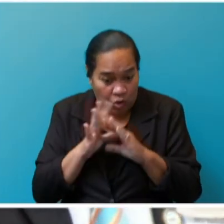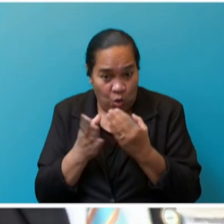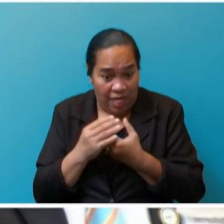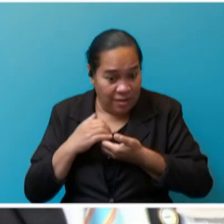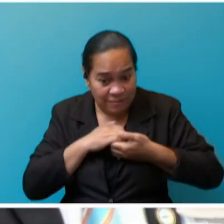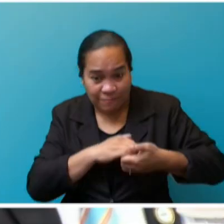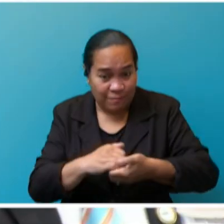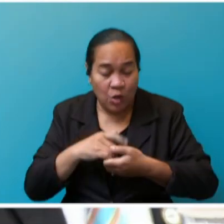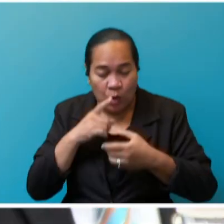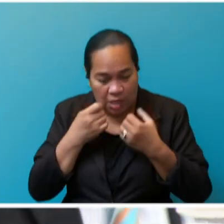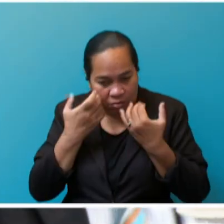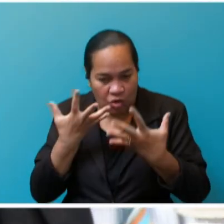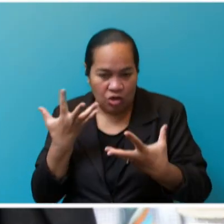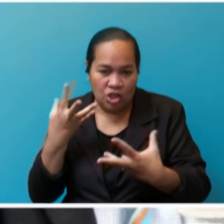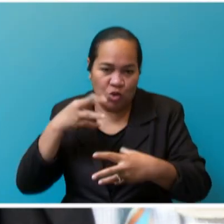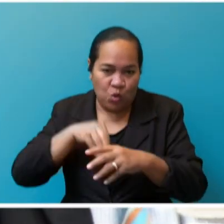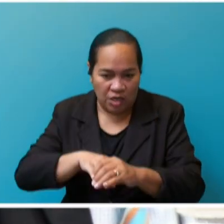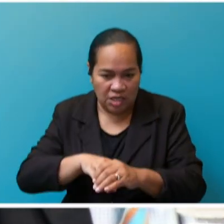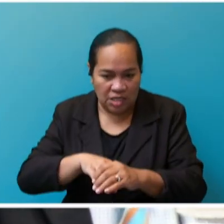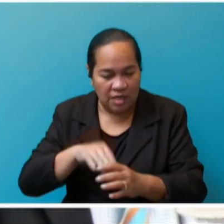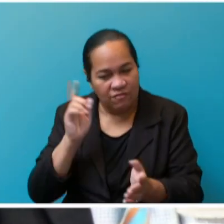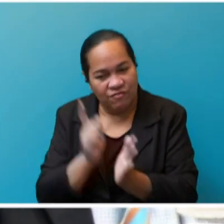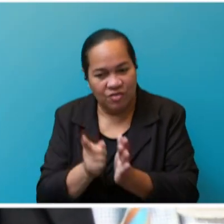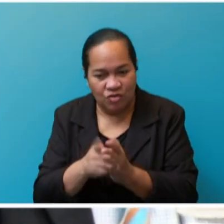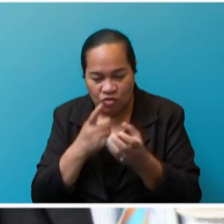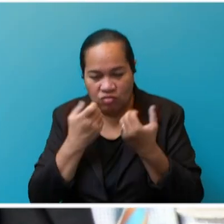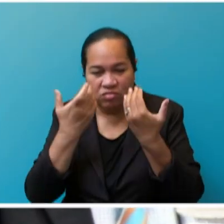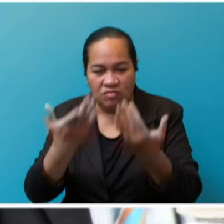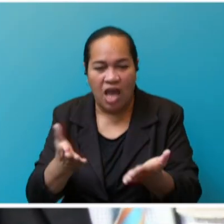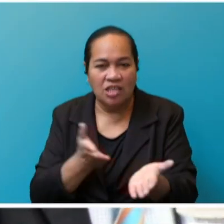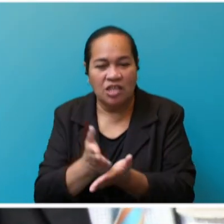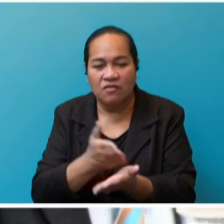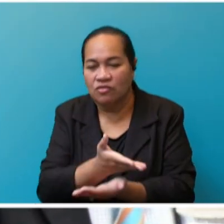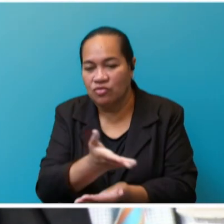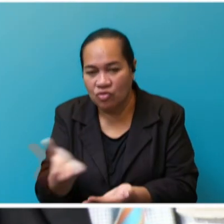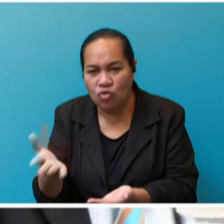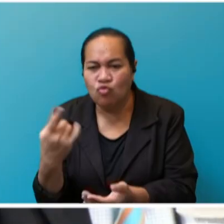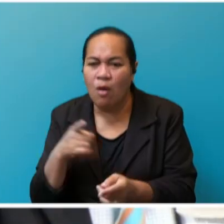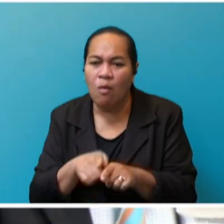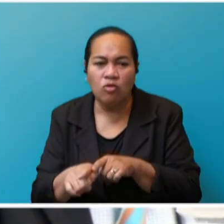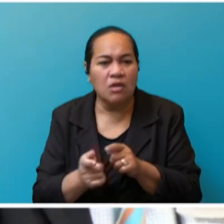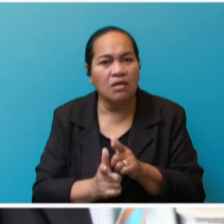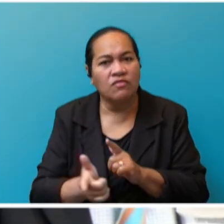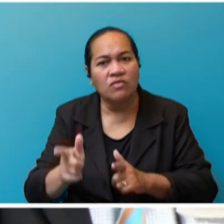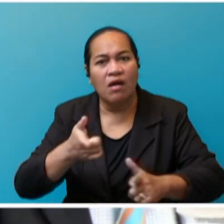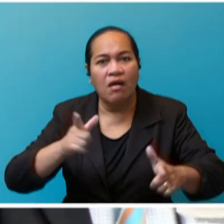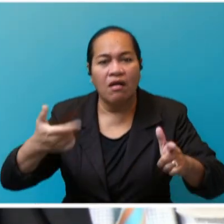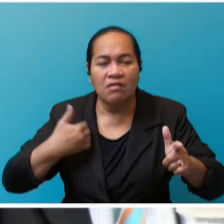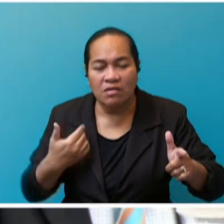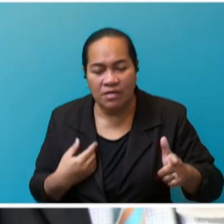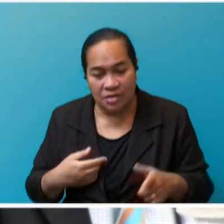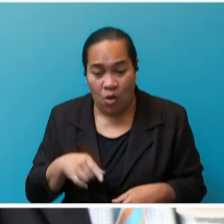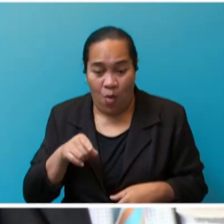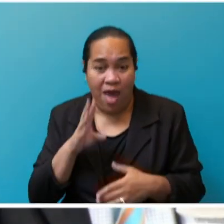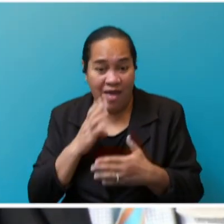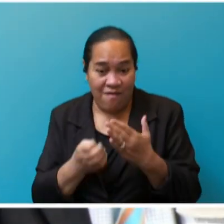deliver integrated, efficient, and people-centered services to the most underserved. During the event, the people